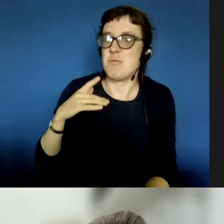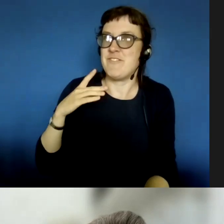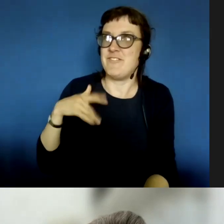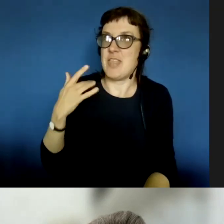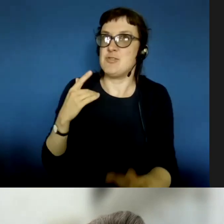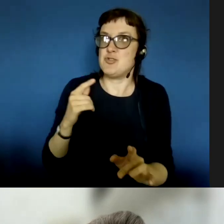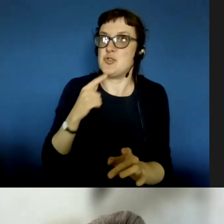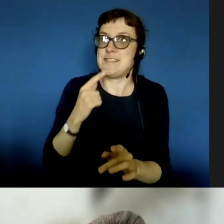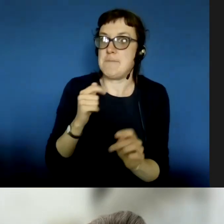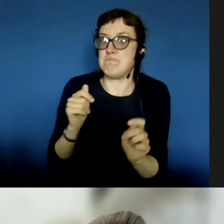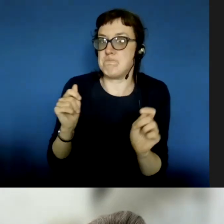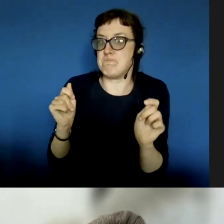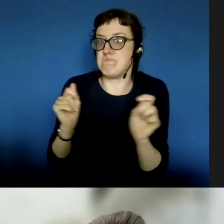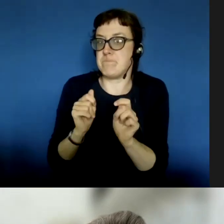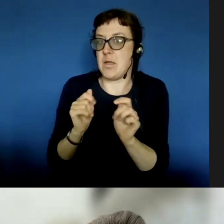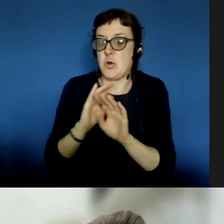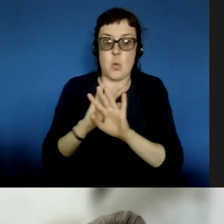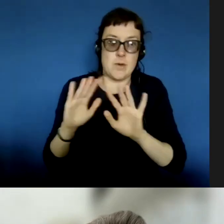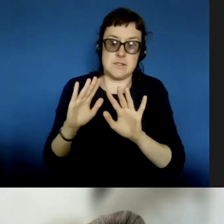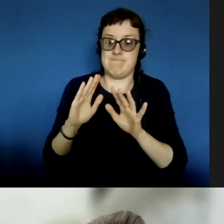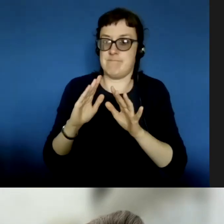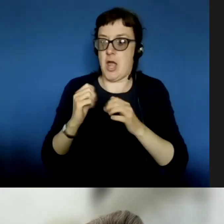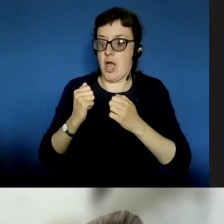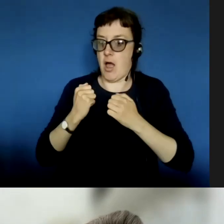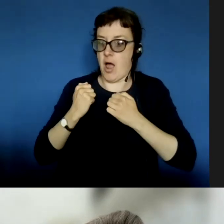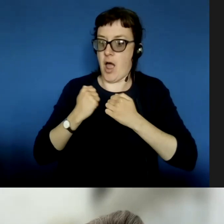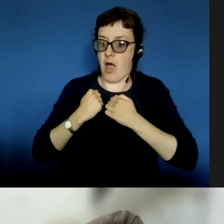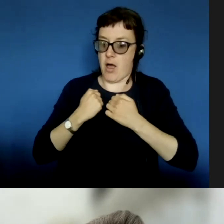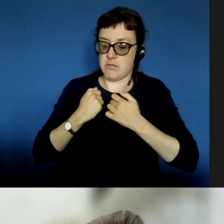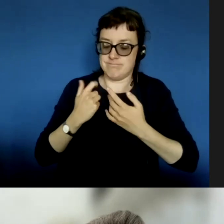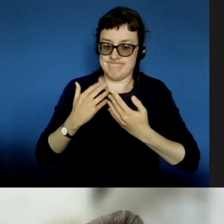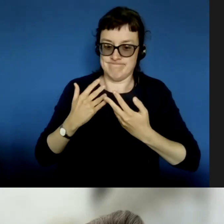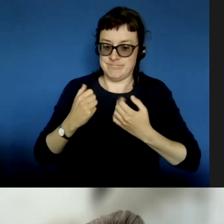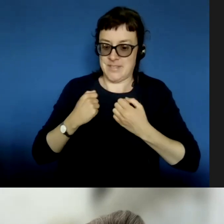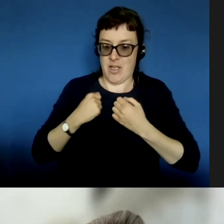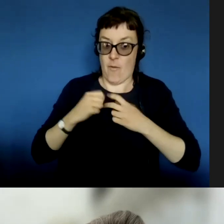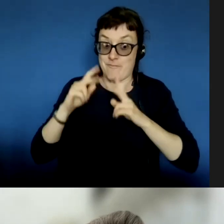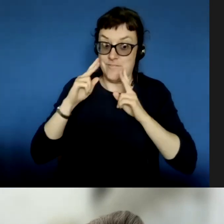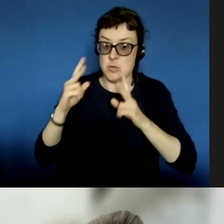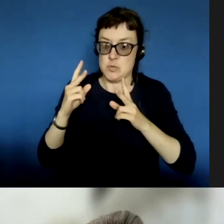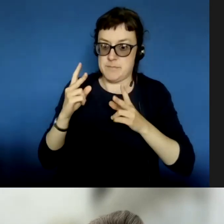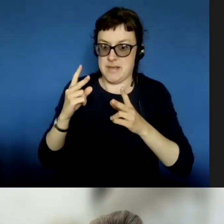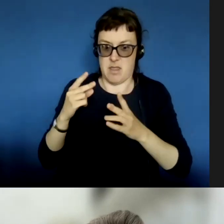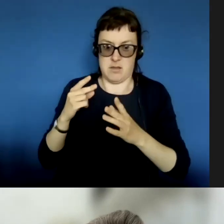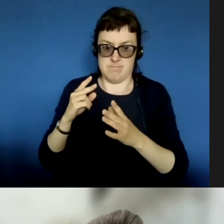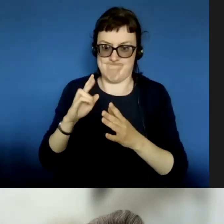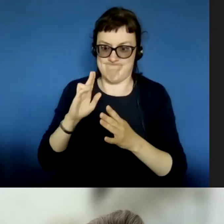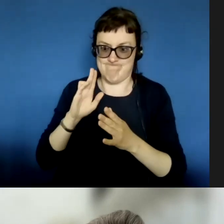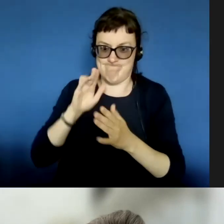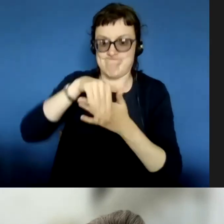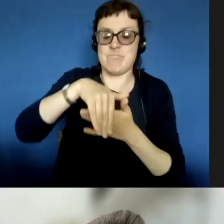about that, because we don't want to impose, as you were saying, Michelle, our own kind of perspective on that. And it's how we